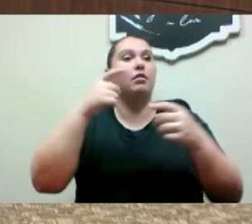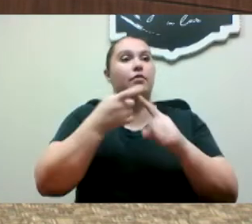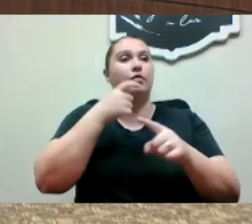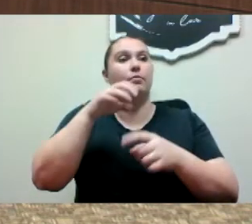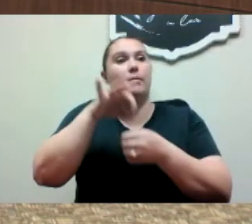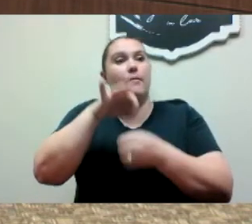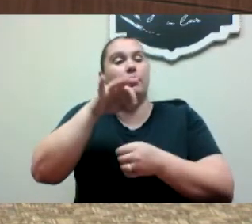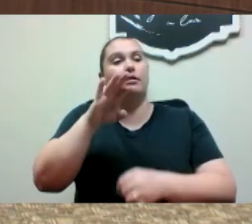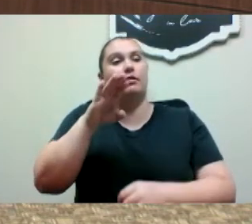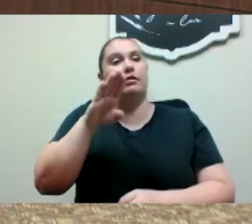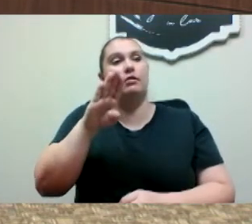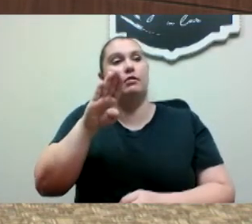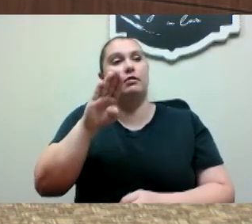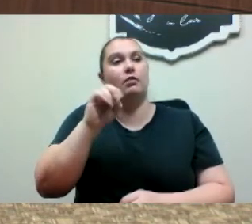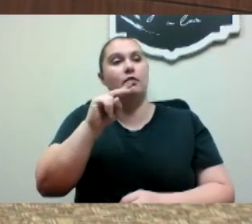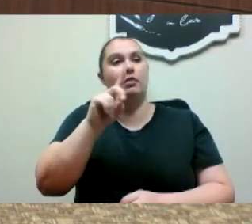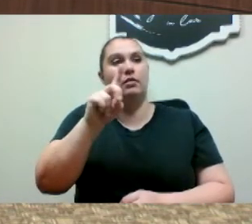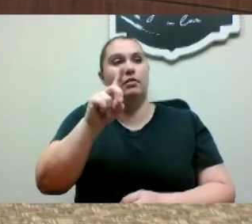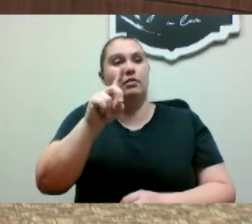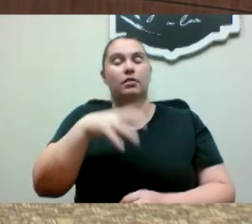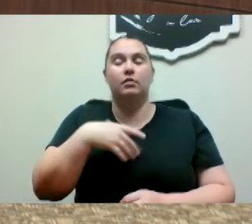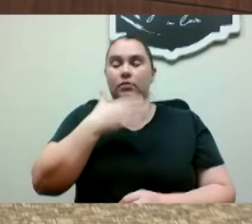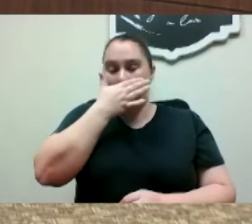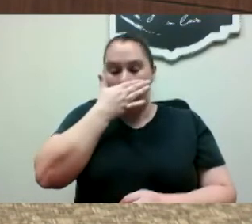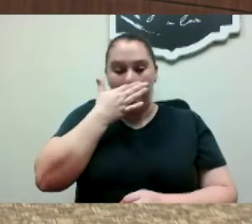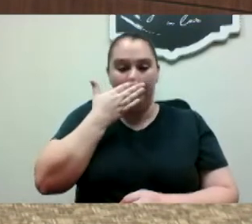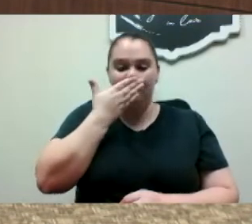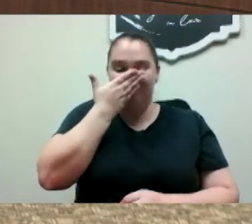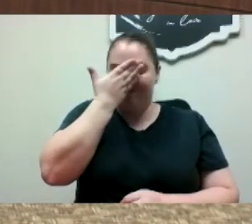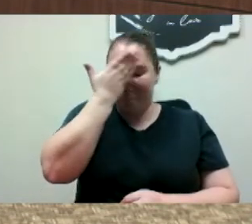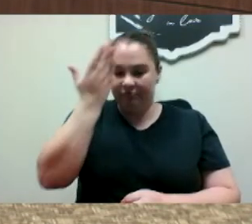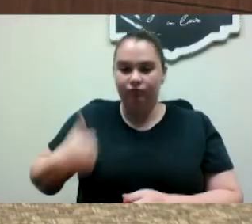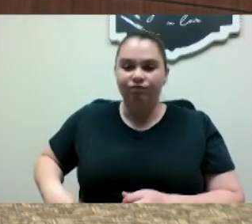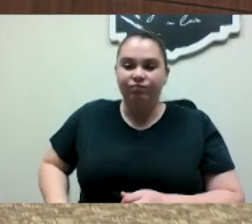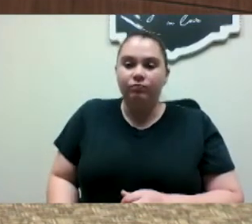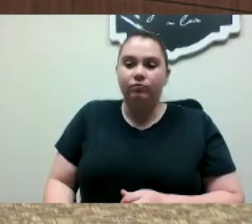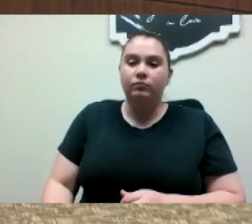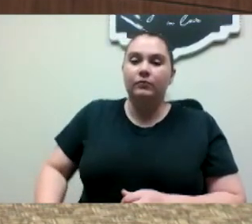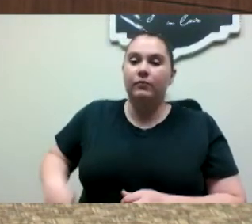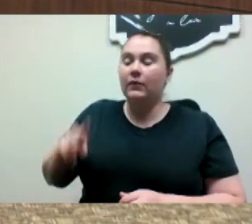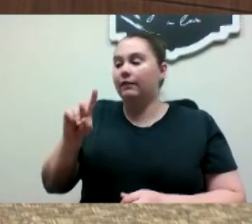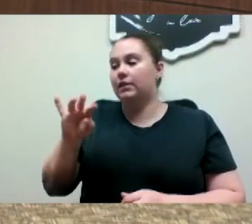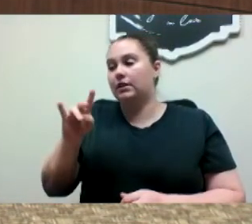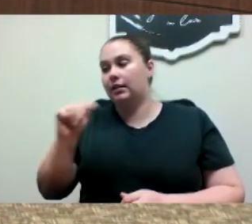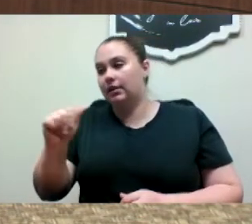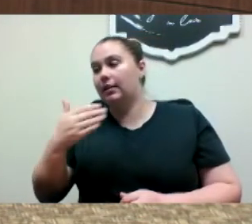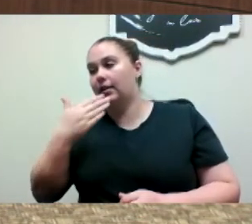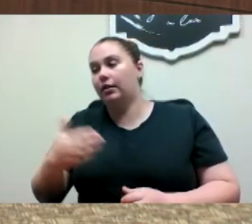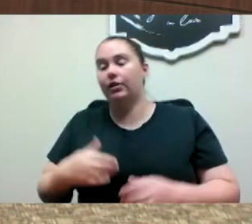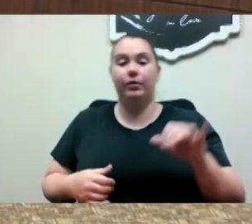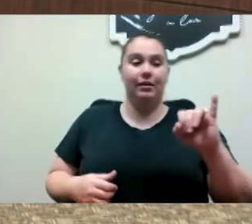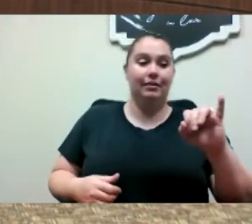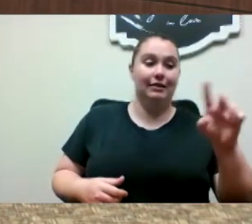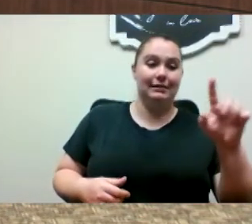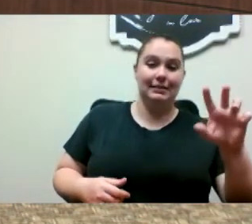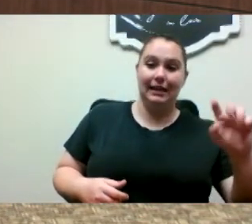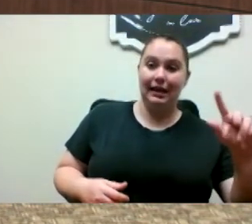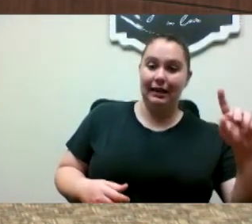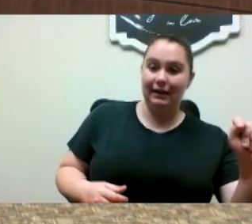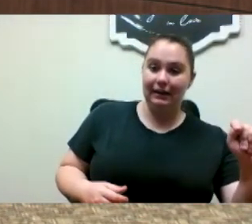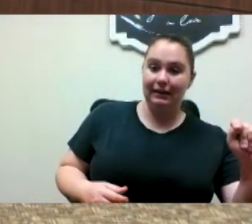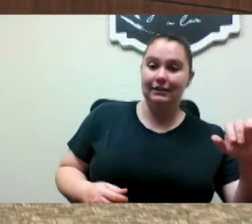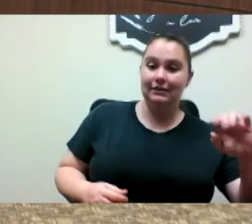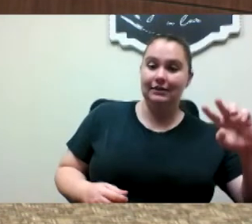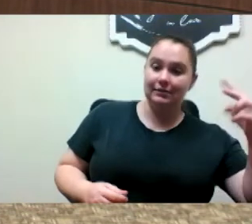Padania. I'll second that motion. Thank you, Ms. Izzetti. Any other questions, comments? All right, all those in favor, say